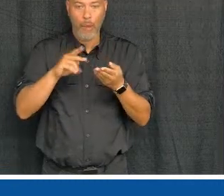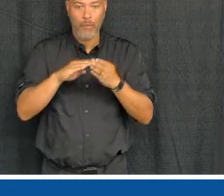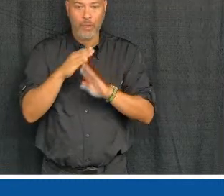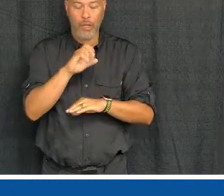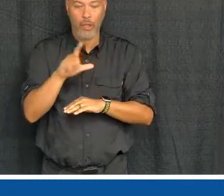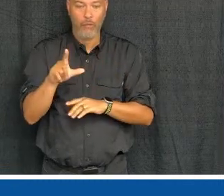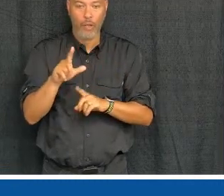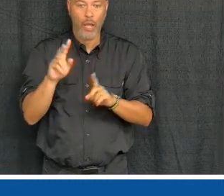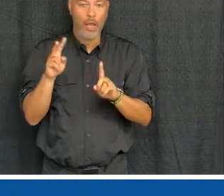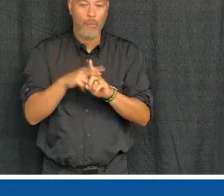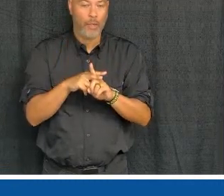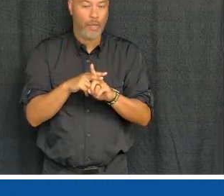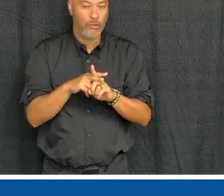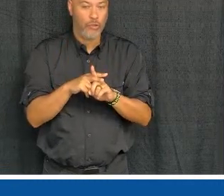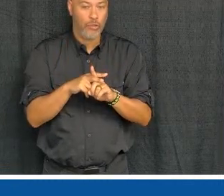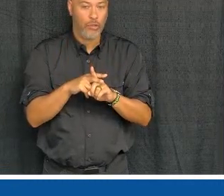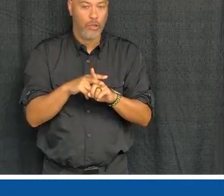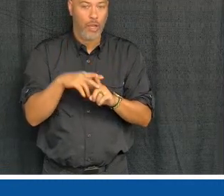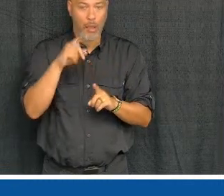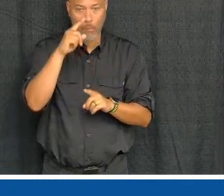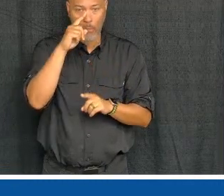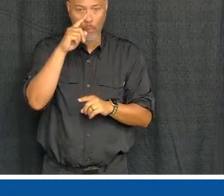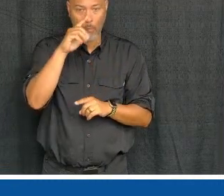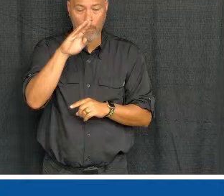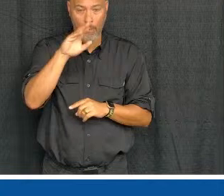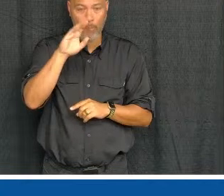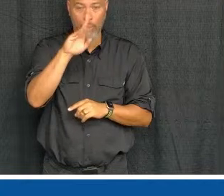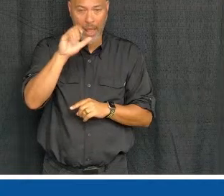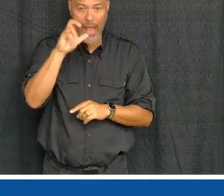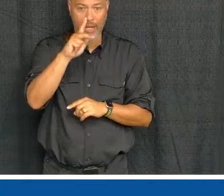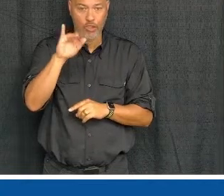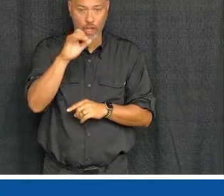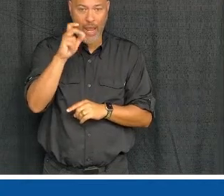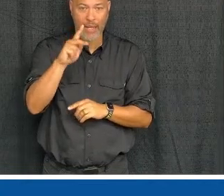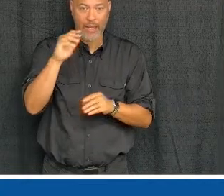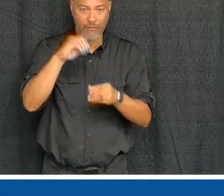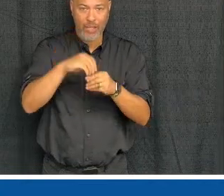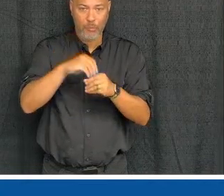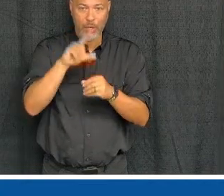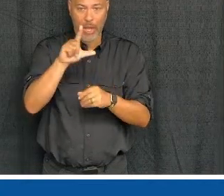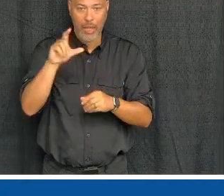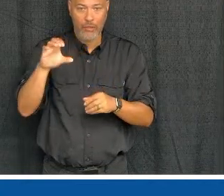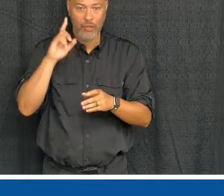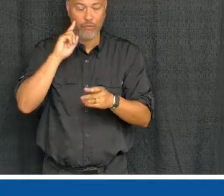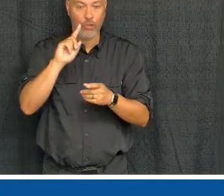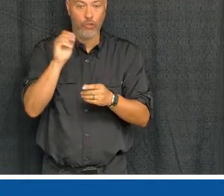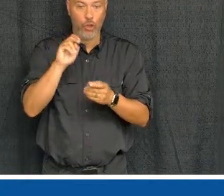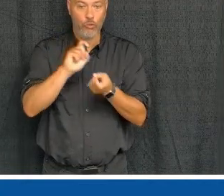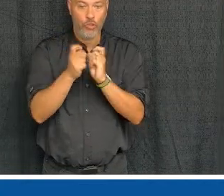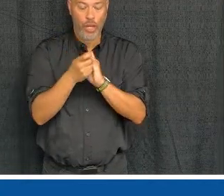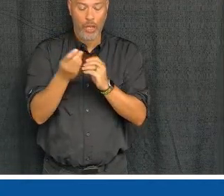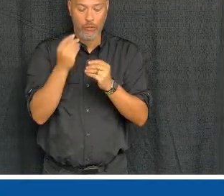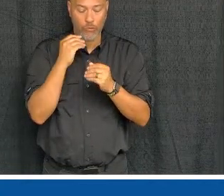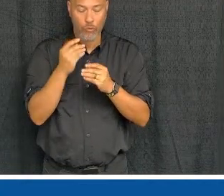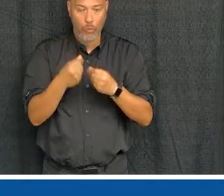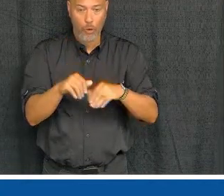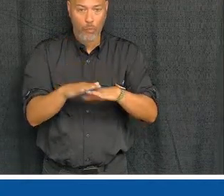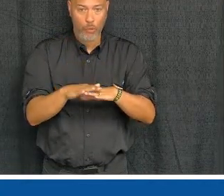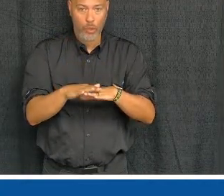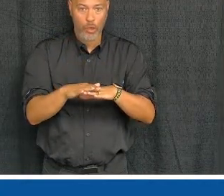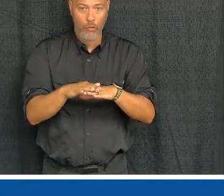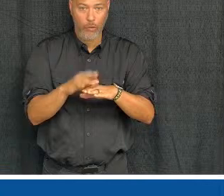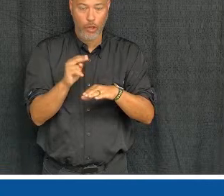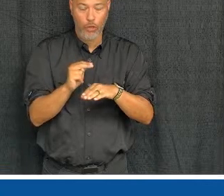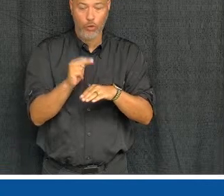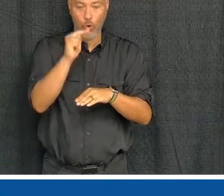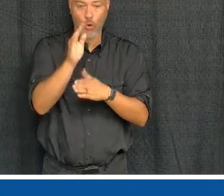of Clarksville, application of Blackjack Investments LLC for zone change on a tract of land fronting on the